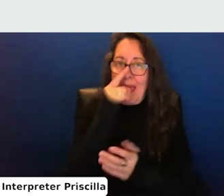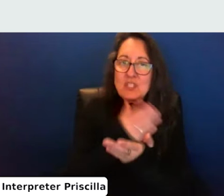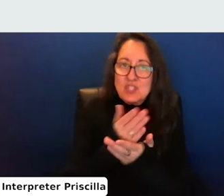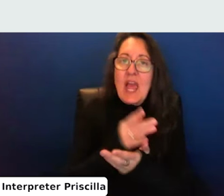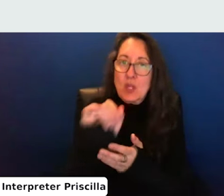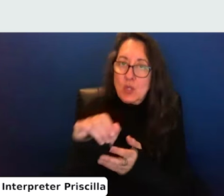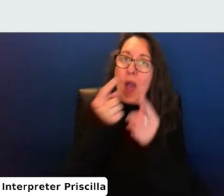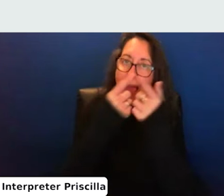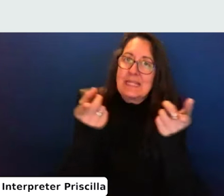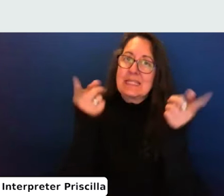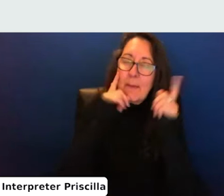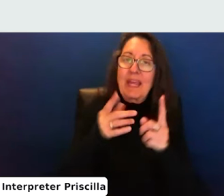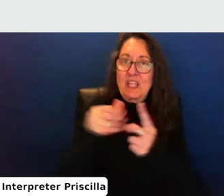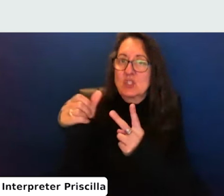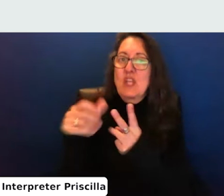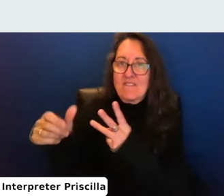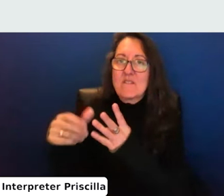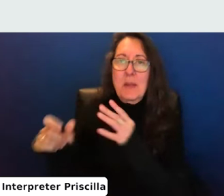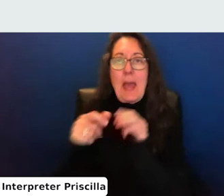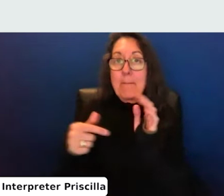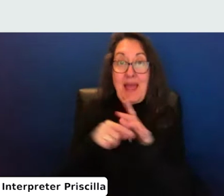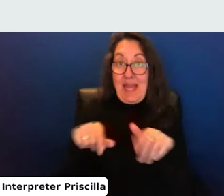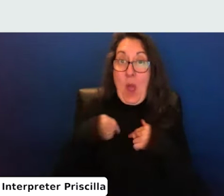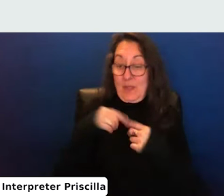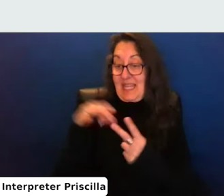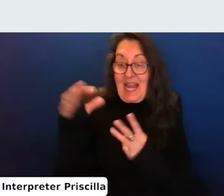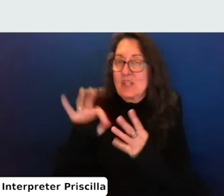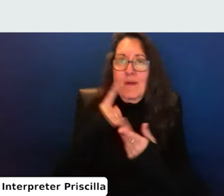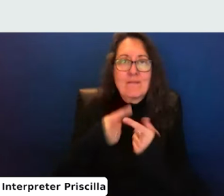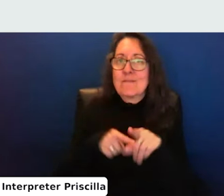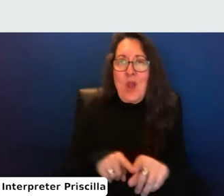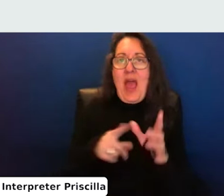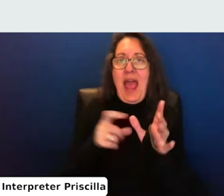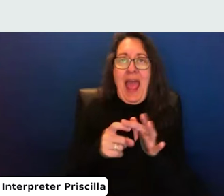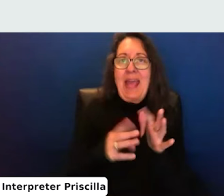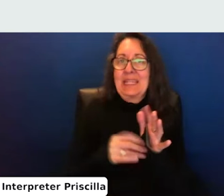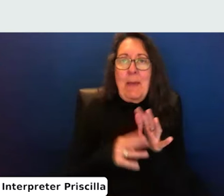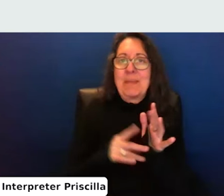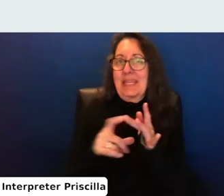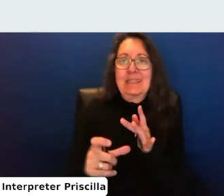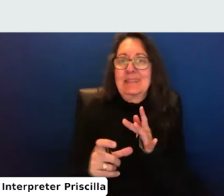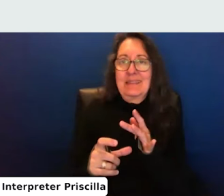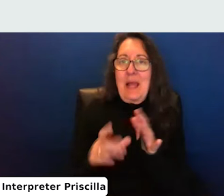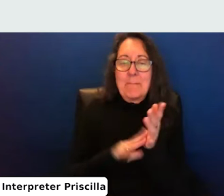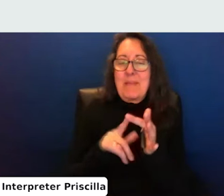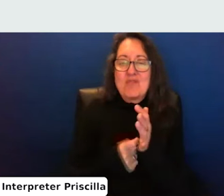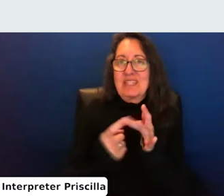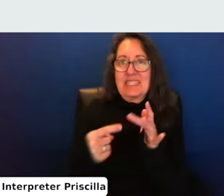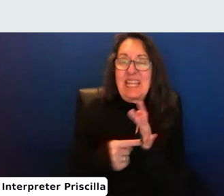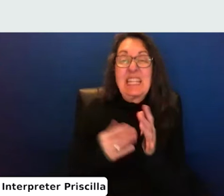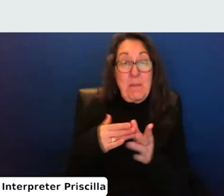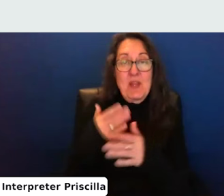questions, selection is not based on academic merit, but how you respond to the long response questions.